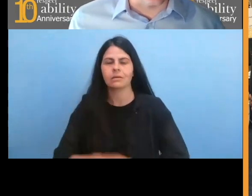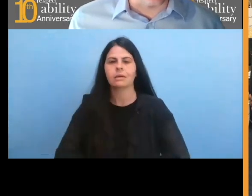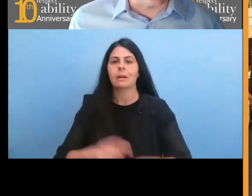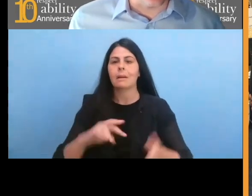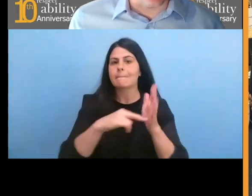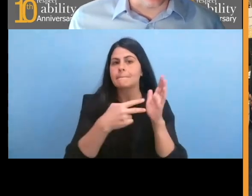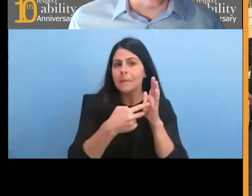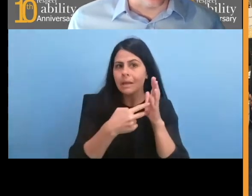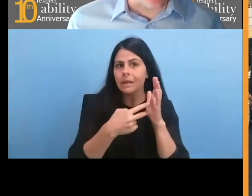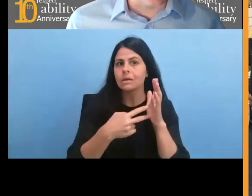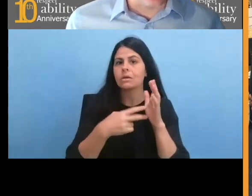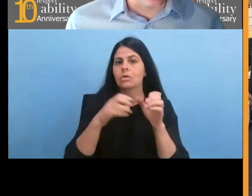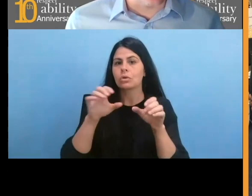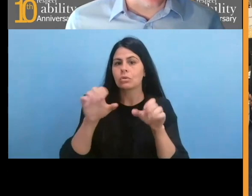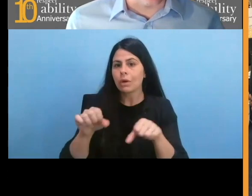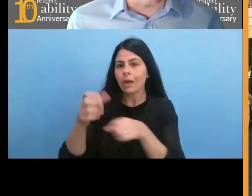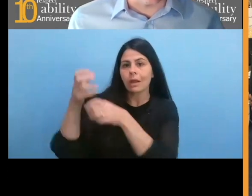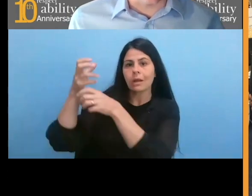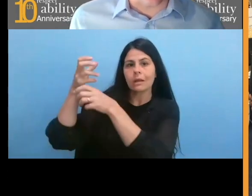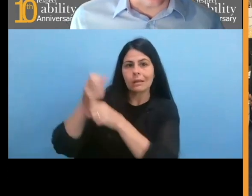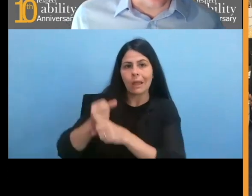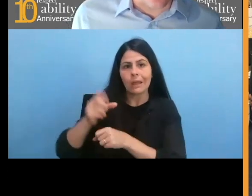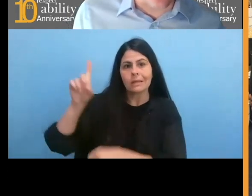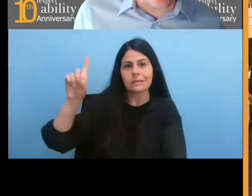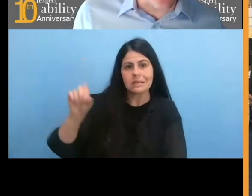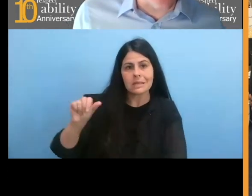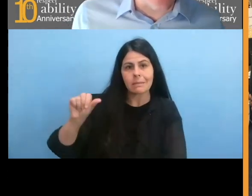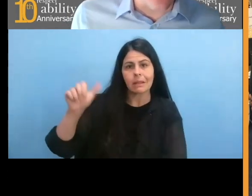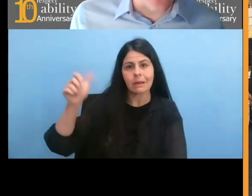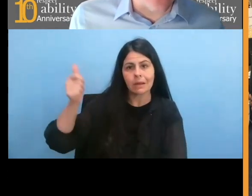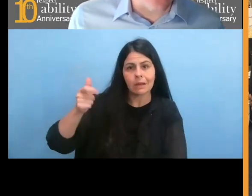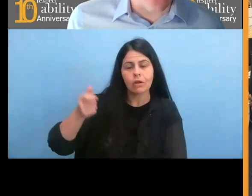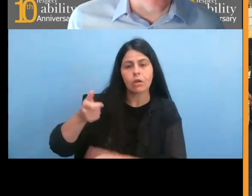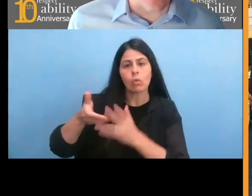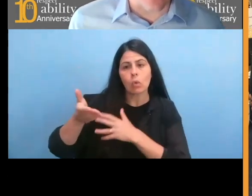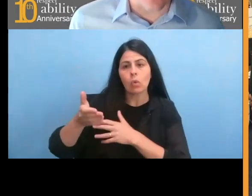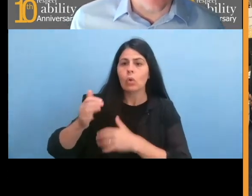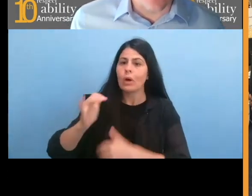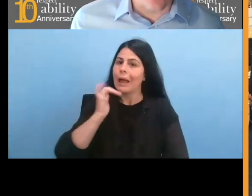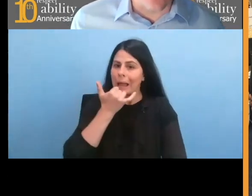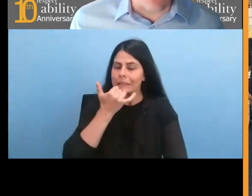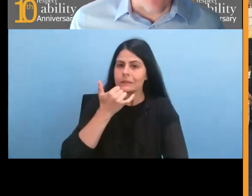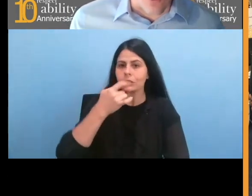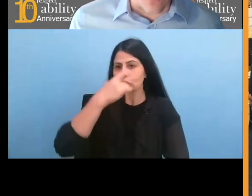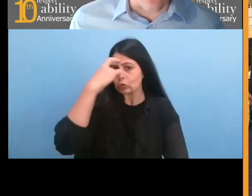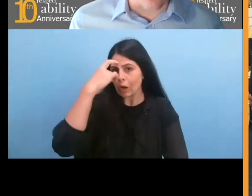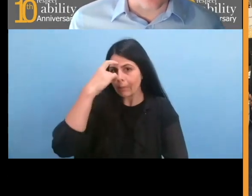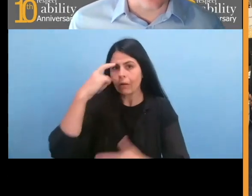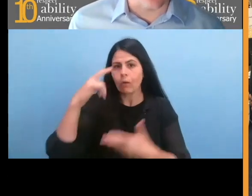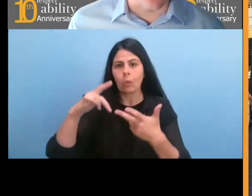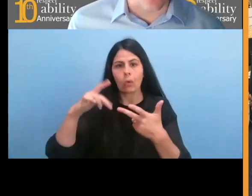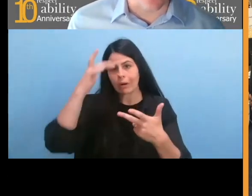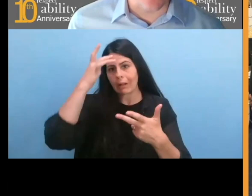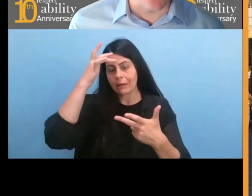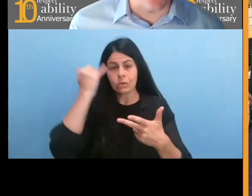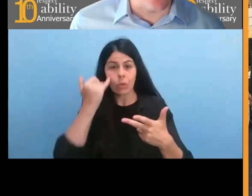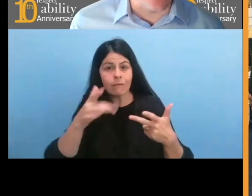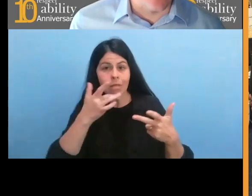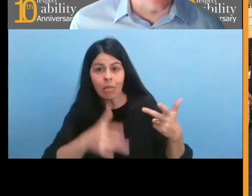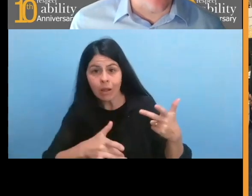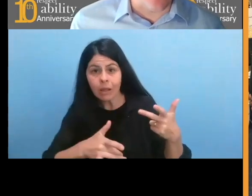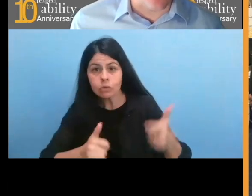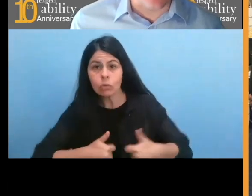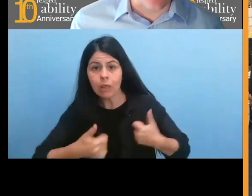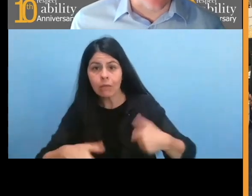a disability through an accident, trauma, illness, or if you're lucky enough to live long enough, we will all eventually acquire a